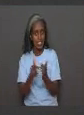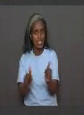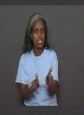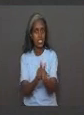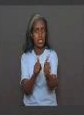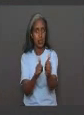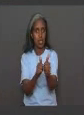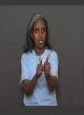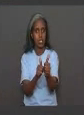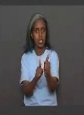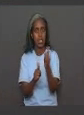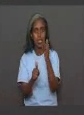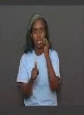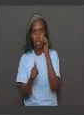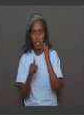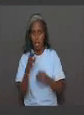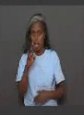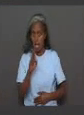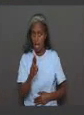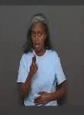this sequence are